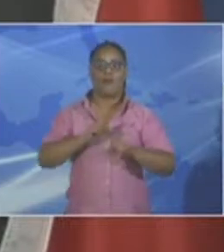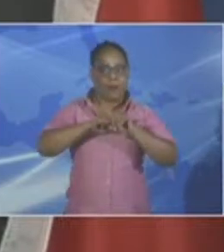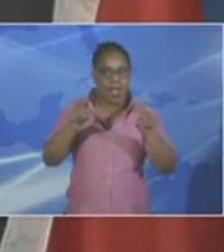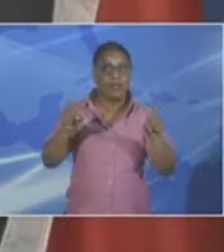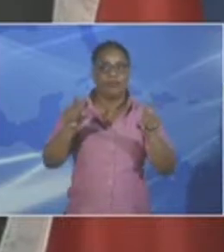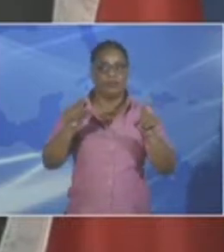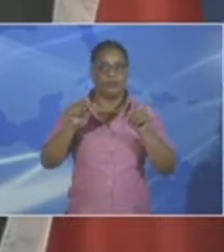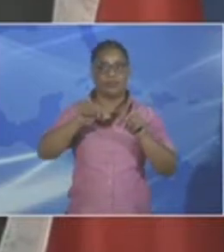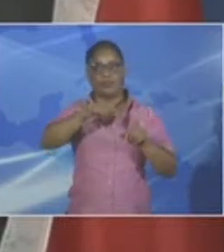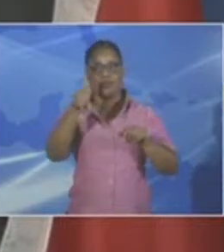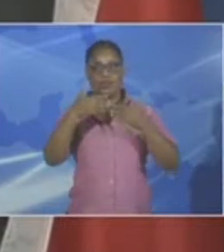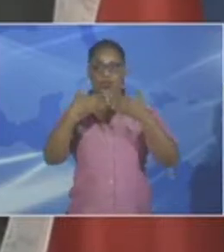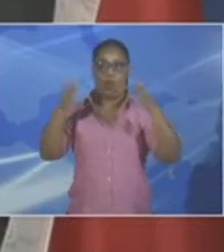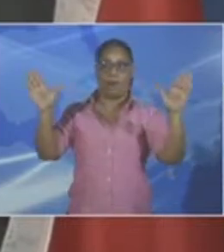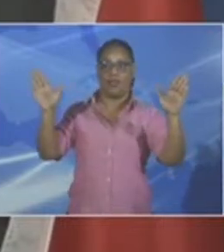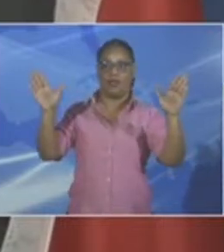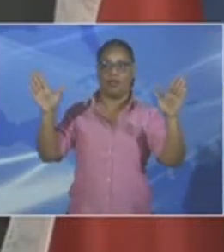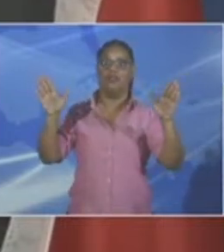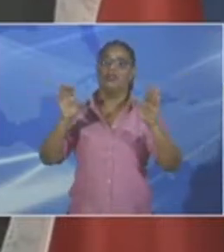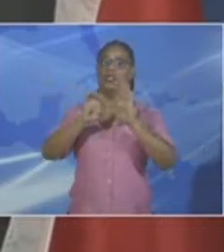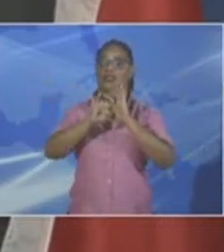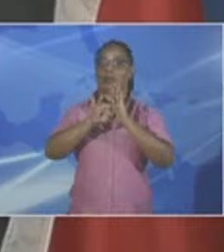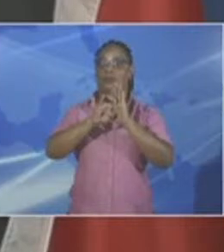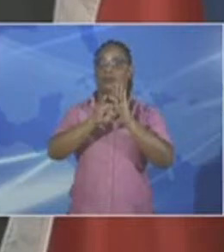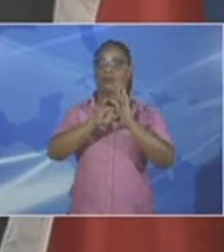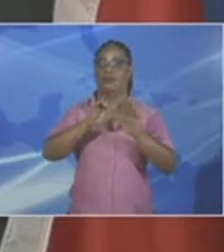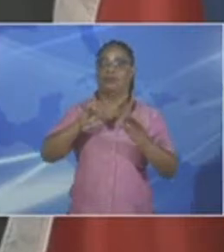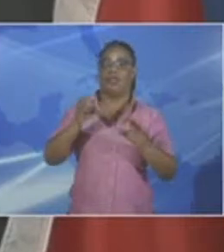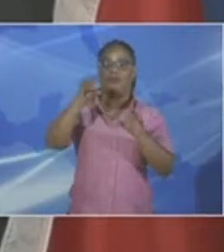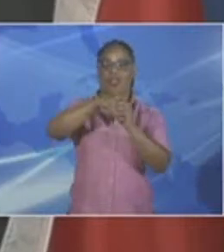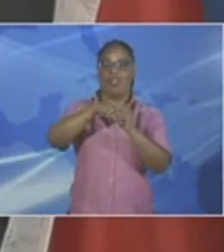in public transport or in the public place, for the time